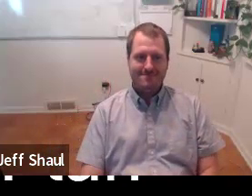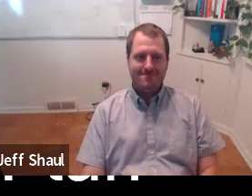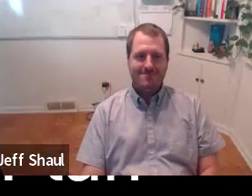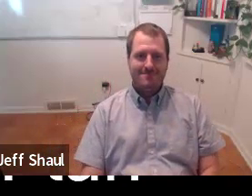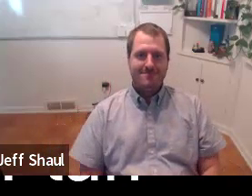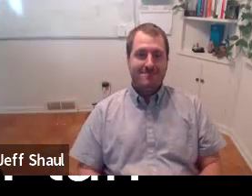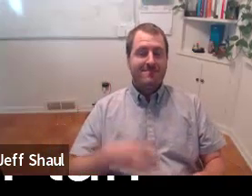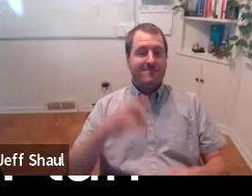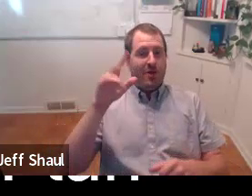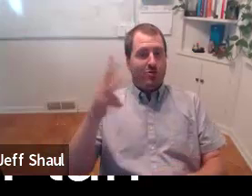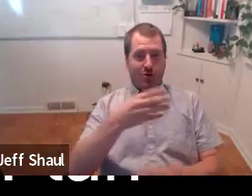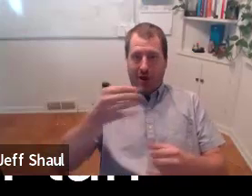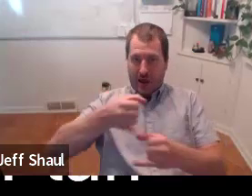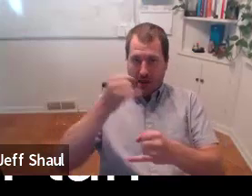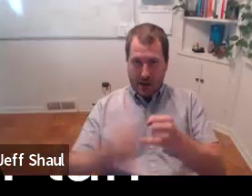start.